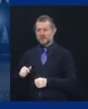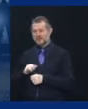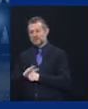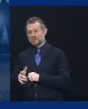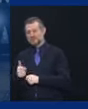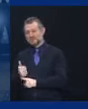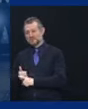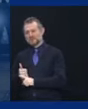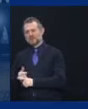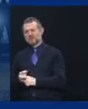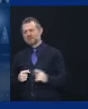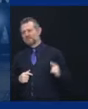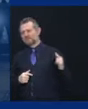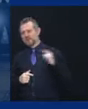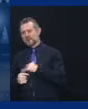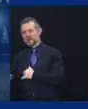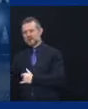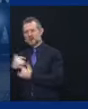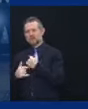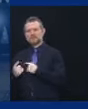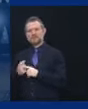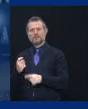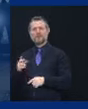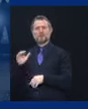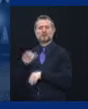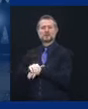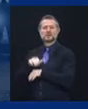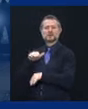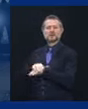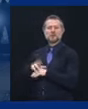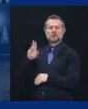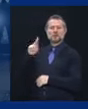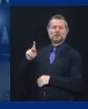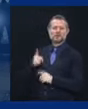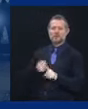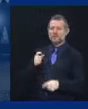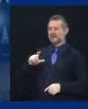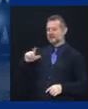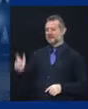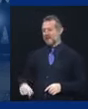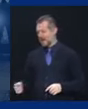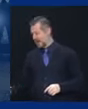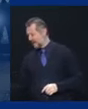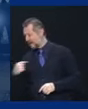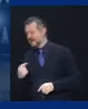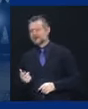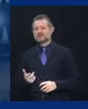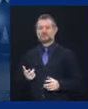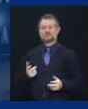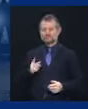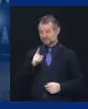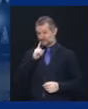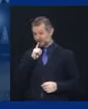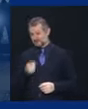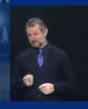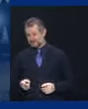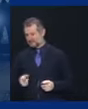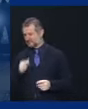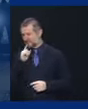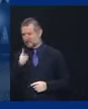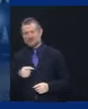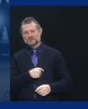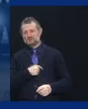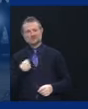UK. It flew from Italy. It was never the China virus. It was